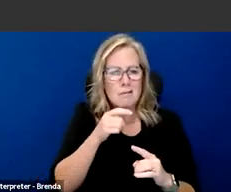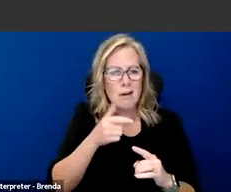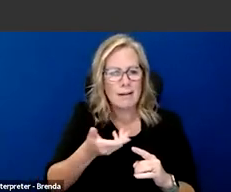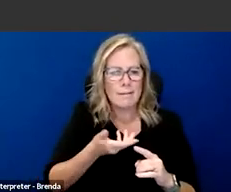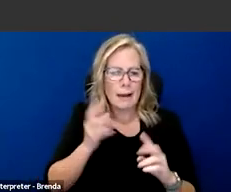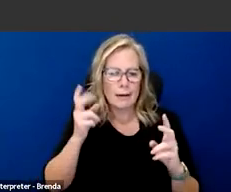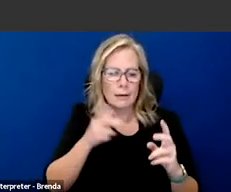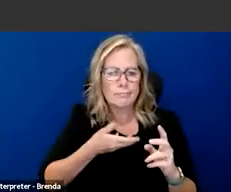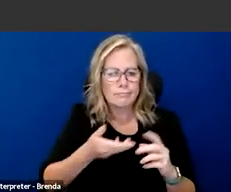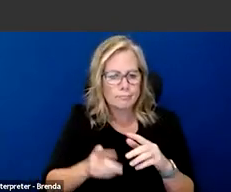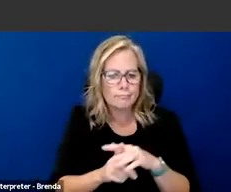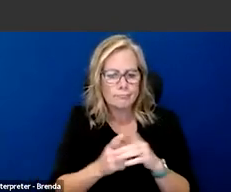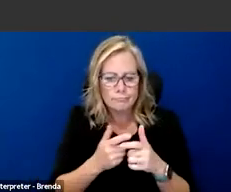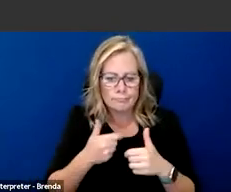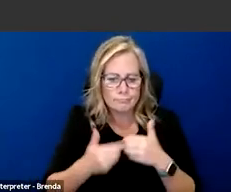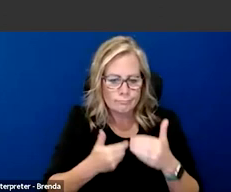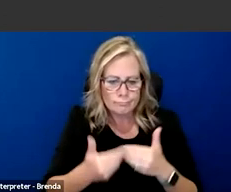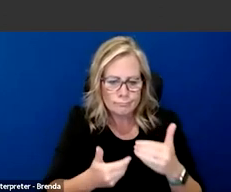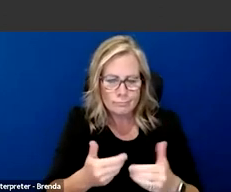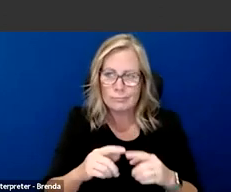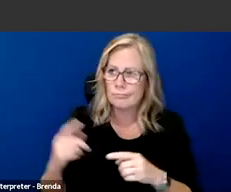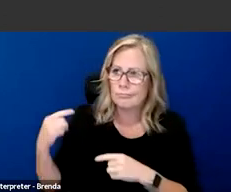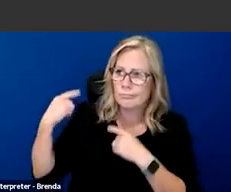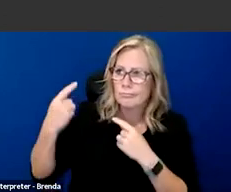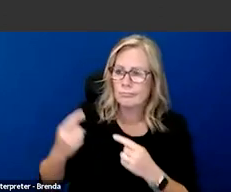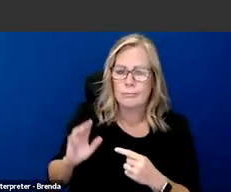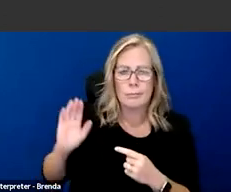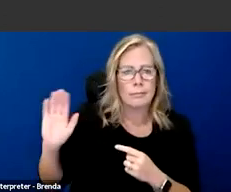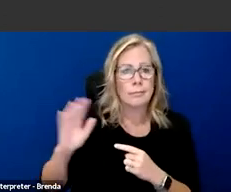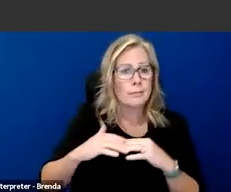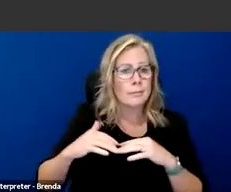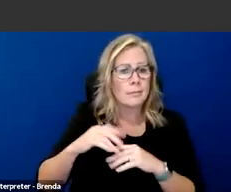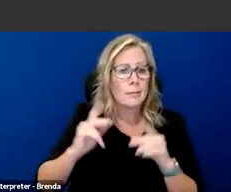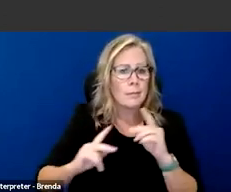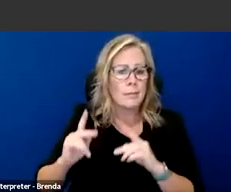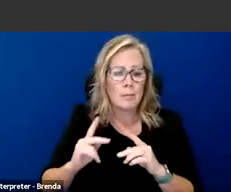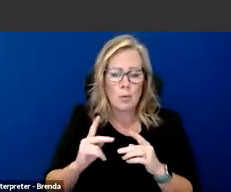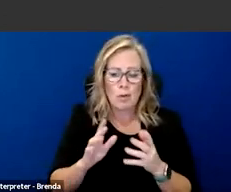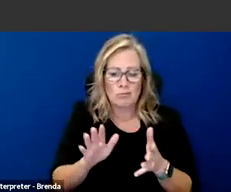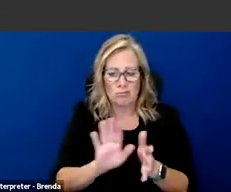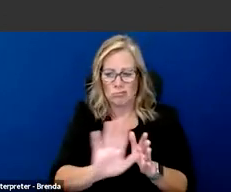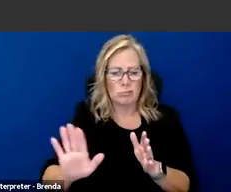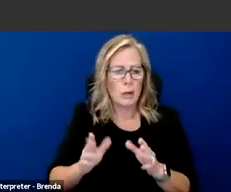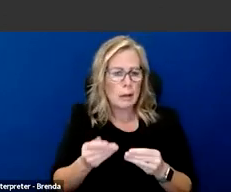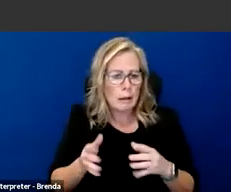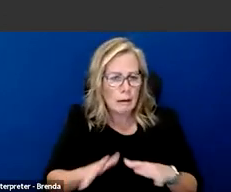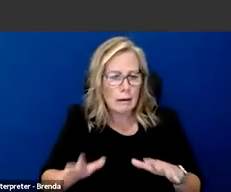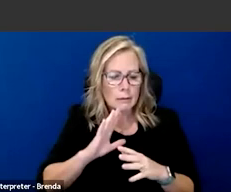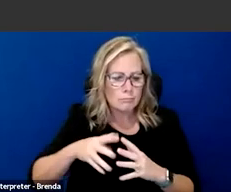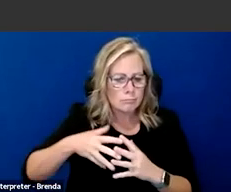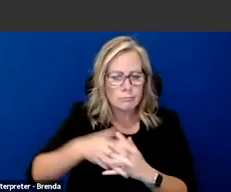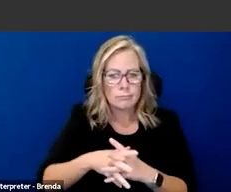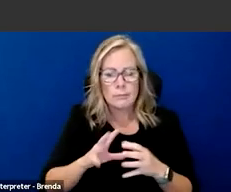have respectfully lived in the natural world and have a deep connection to the land, water, and ecosystems that are central to